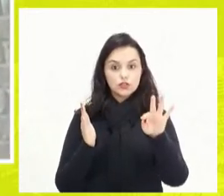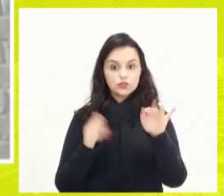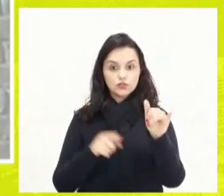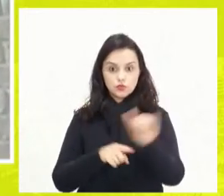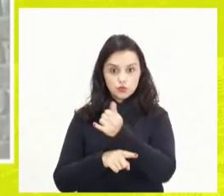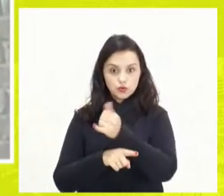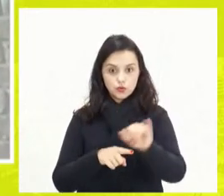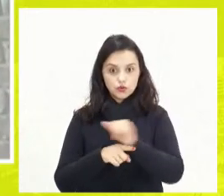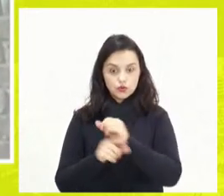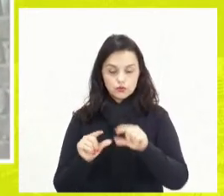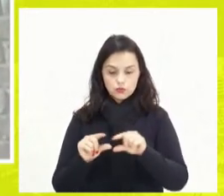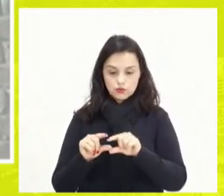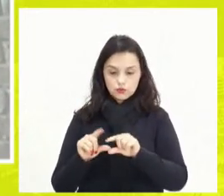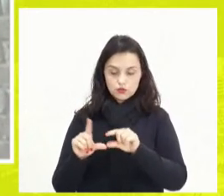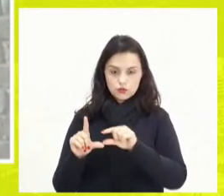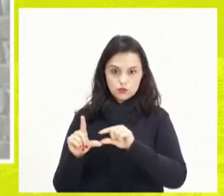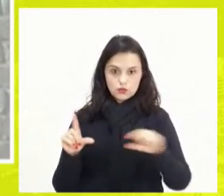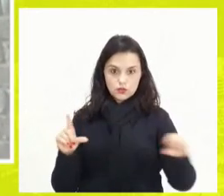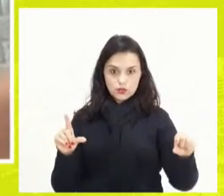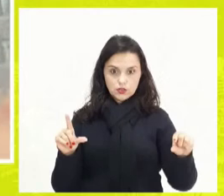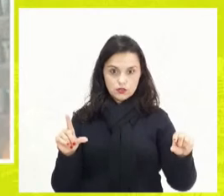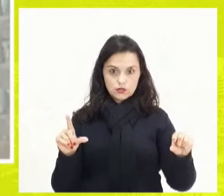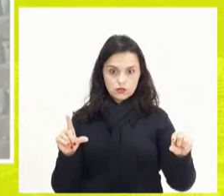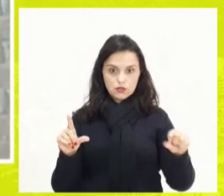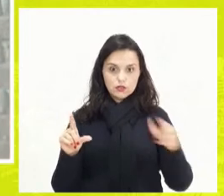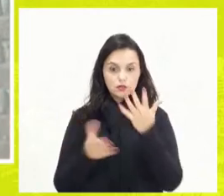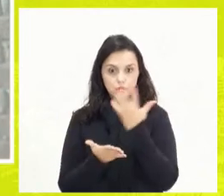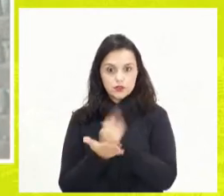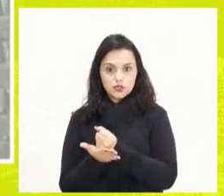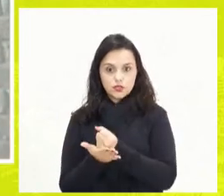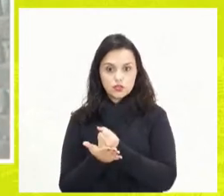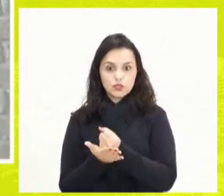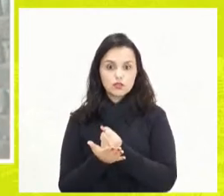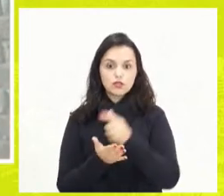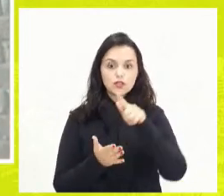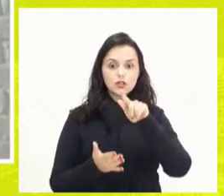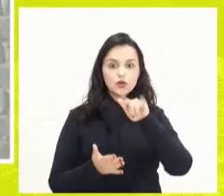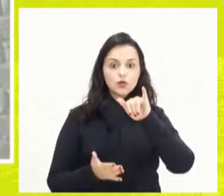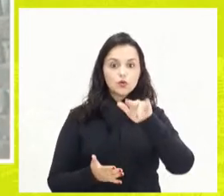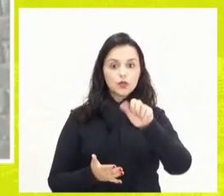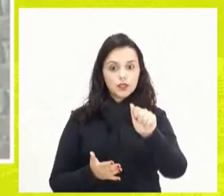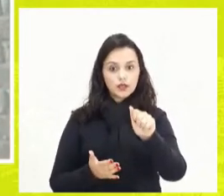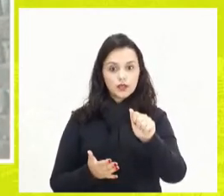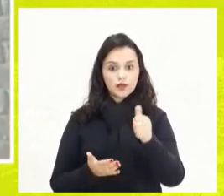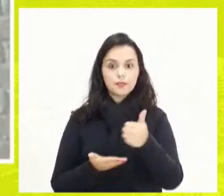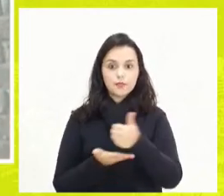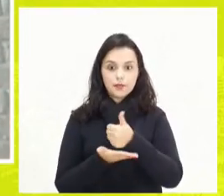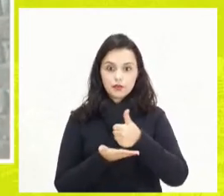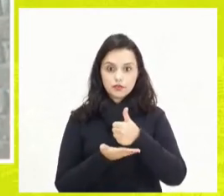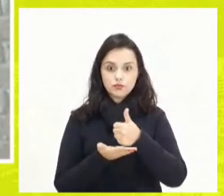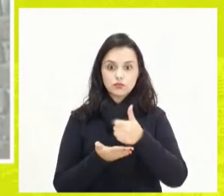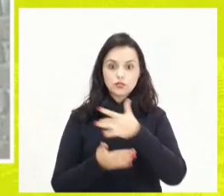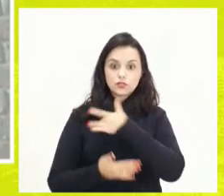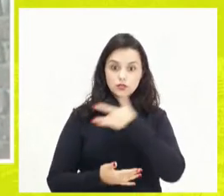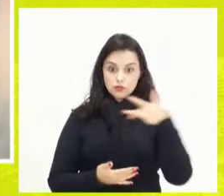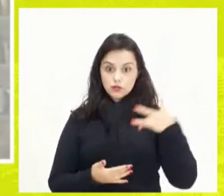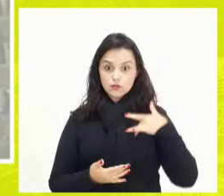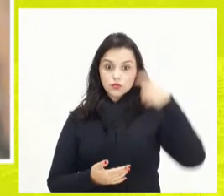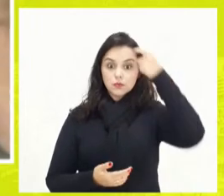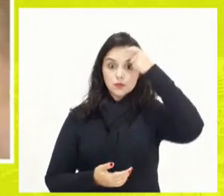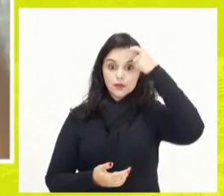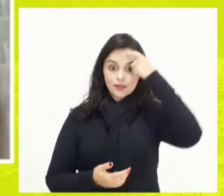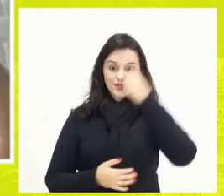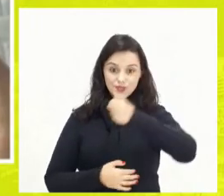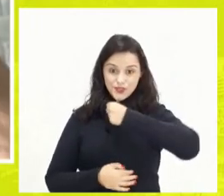the link to download the basic guide of mental health for a journalist i